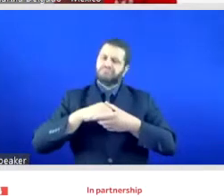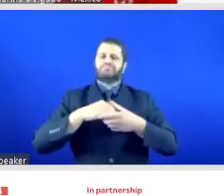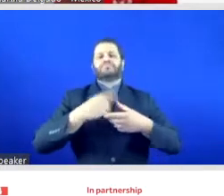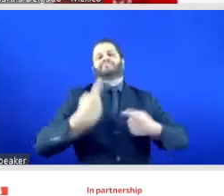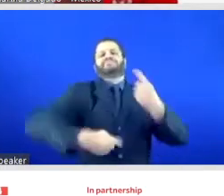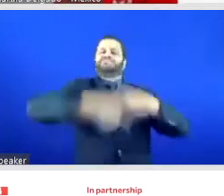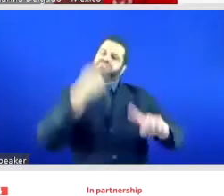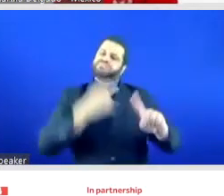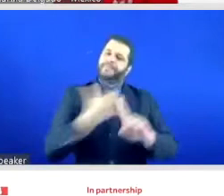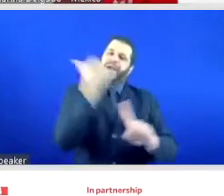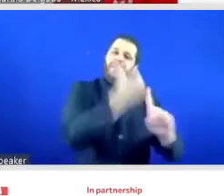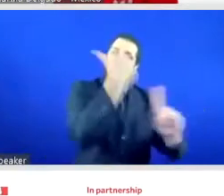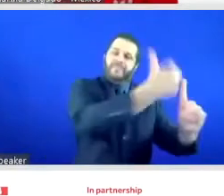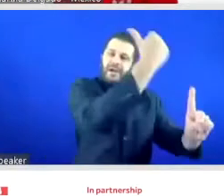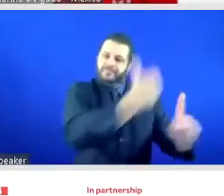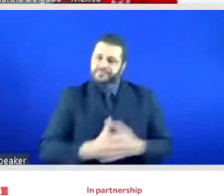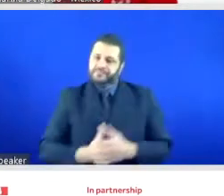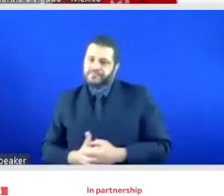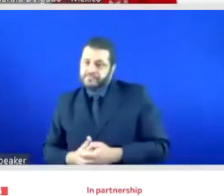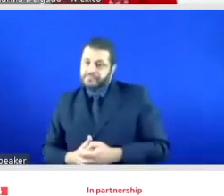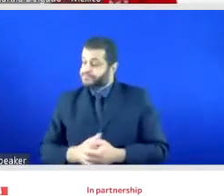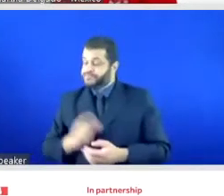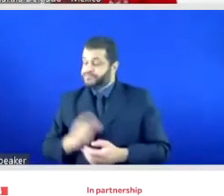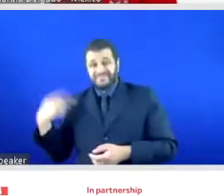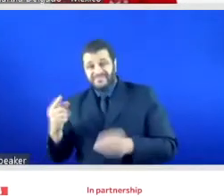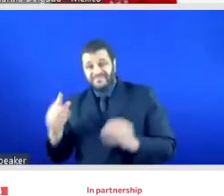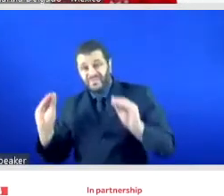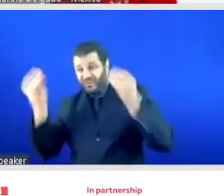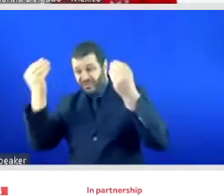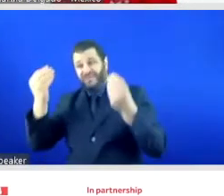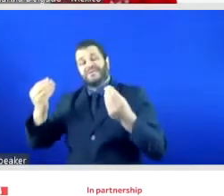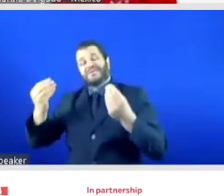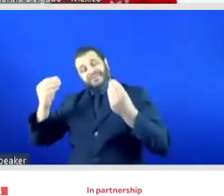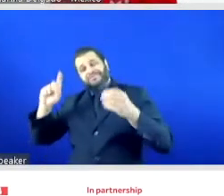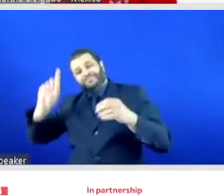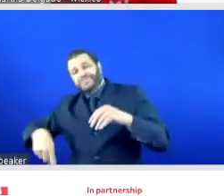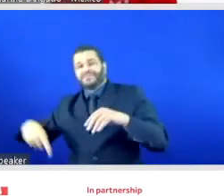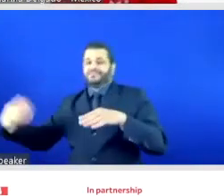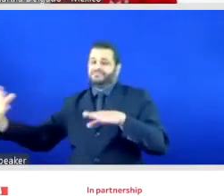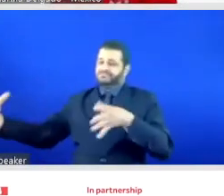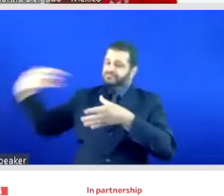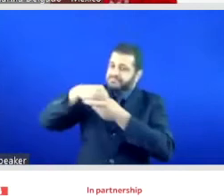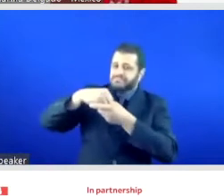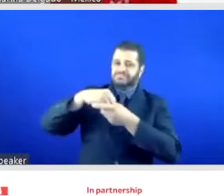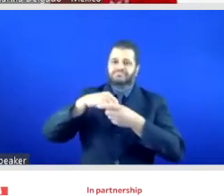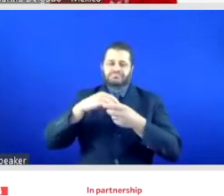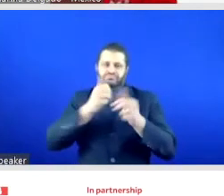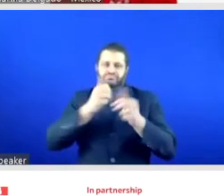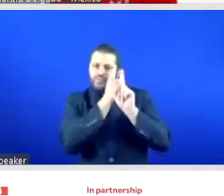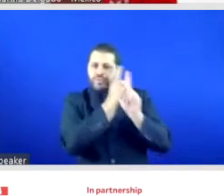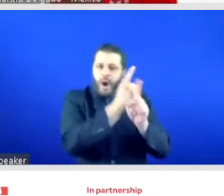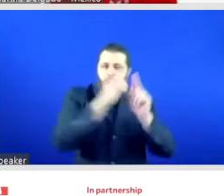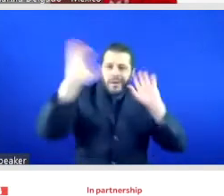know, participatory processes that think through ideas for climate action. We don't want to be seen as add-ons, you know, as, you